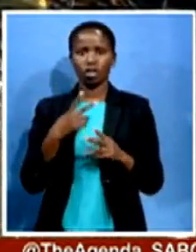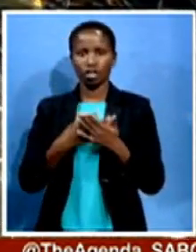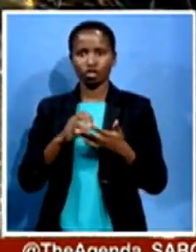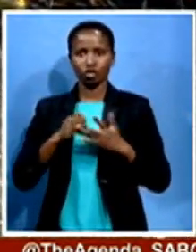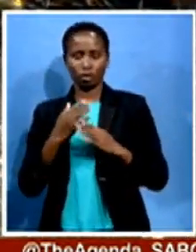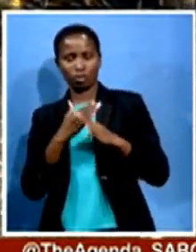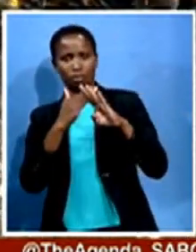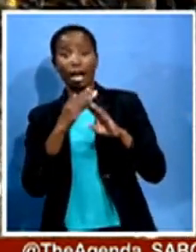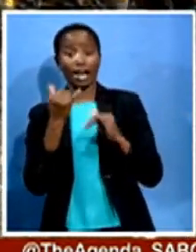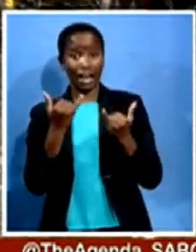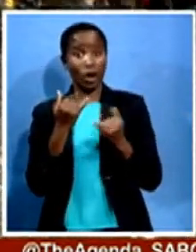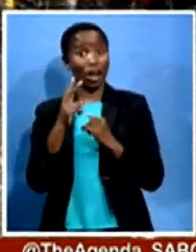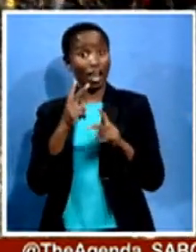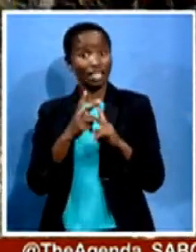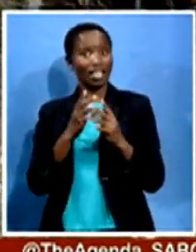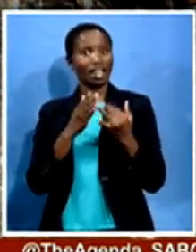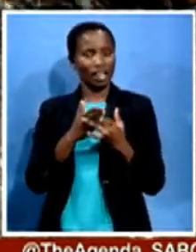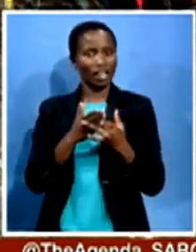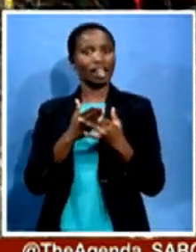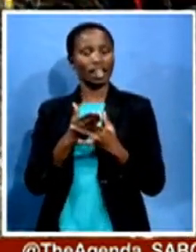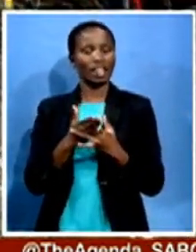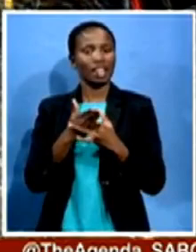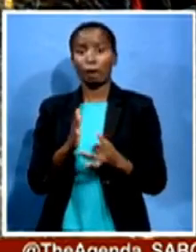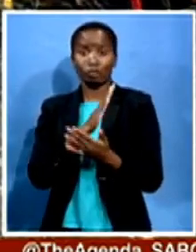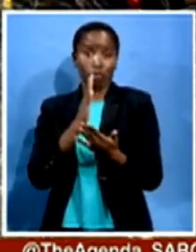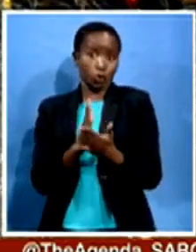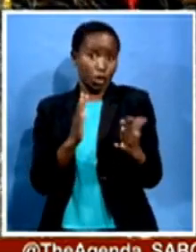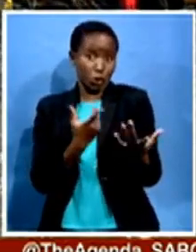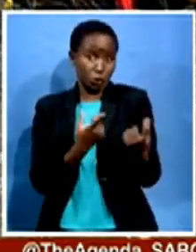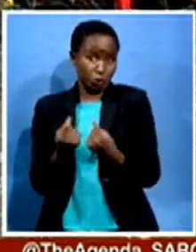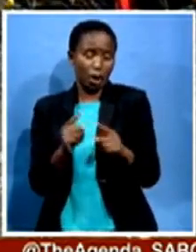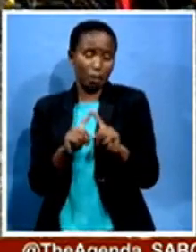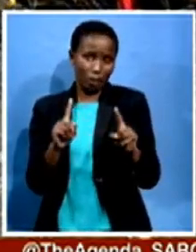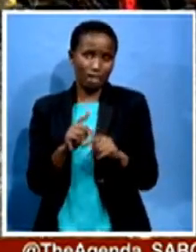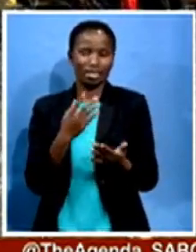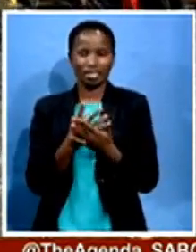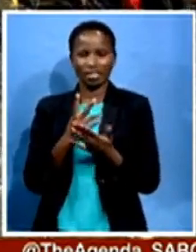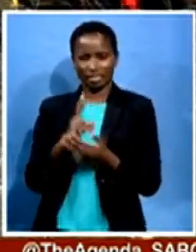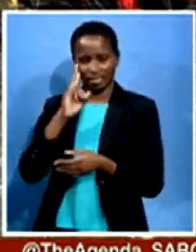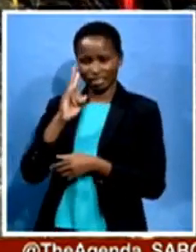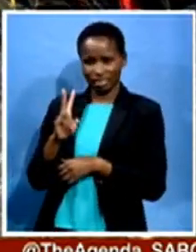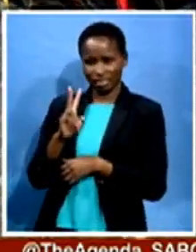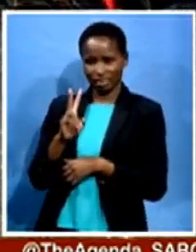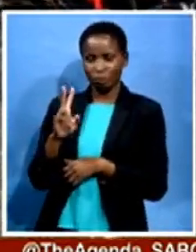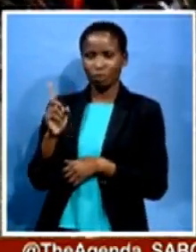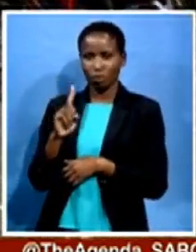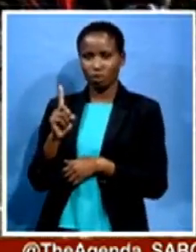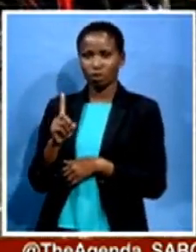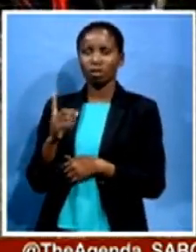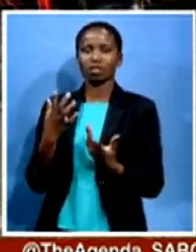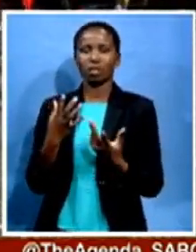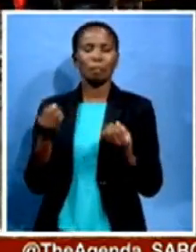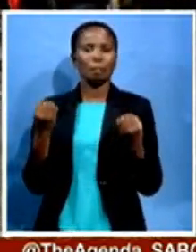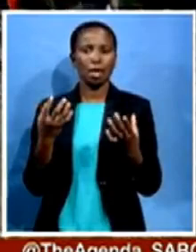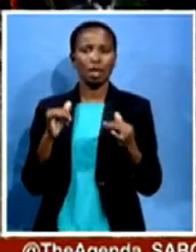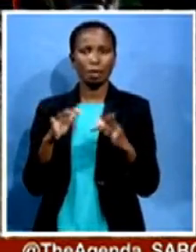what they're going to do, but we can see from our eyes that a number of them are carrying stones, and they've been trying to